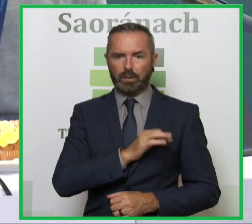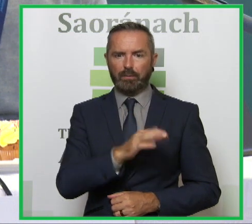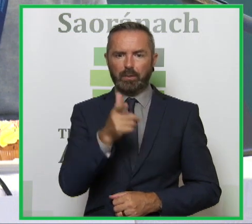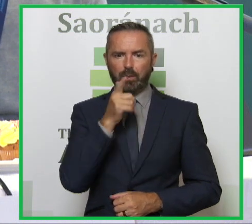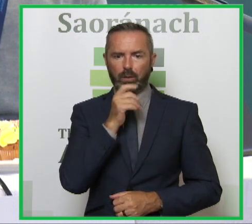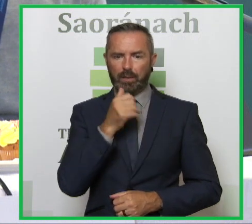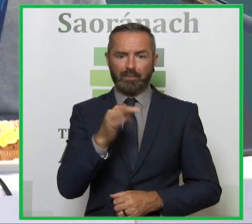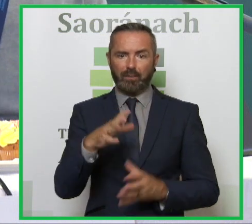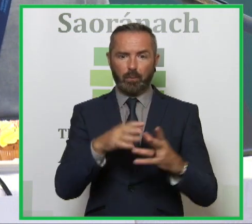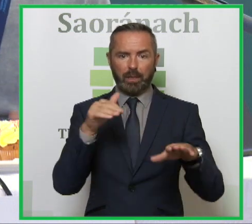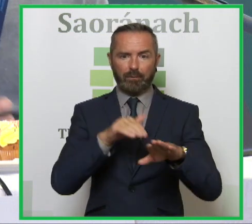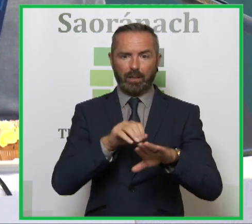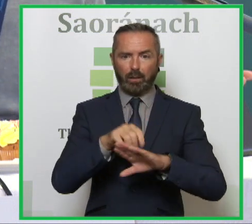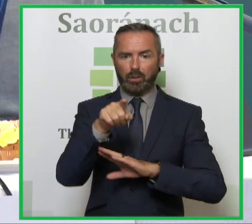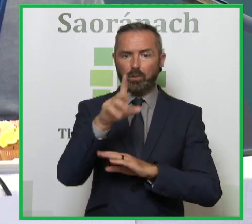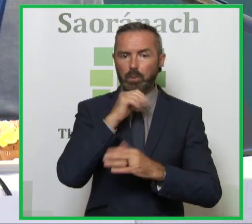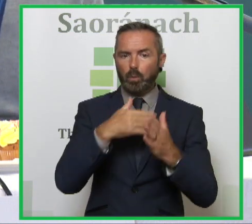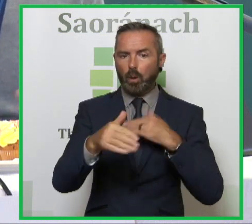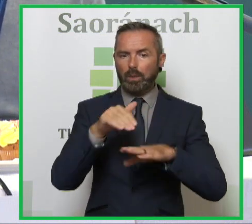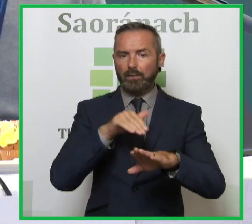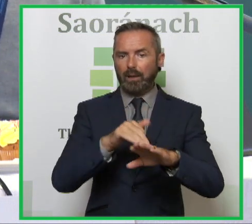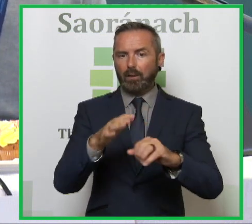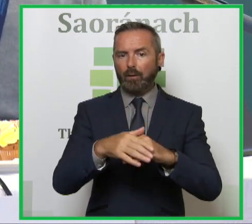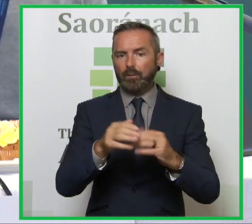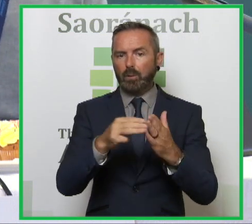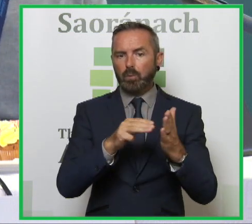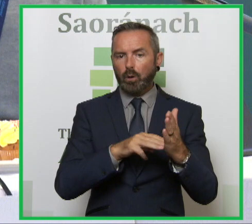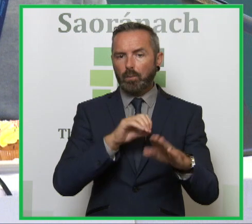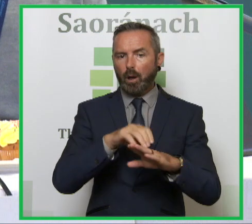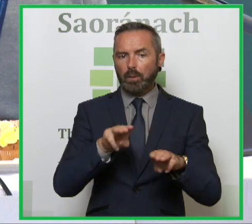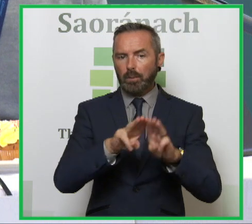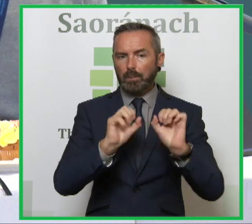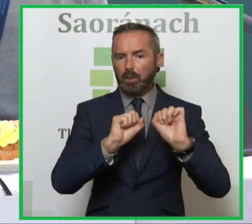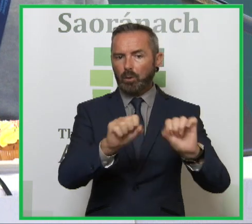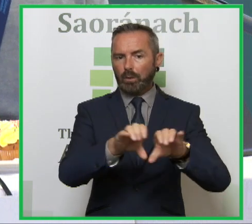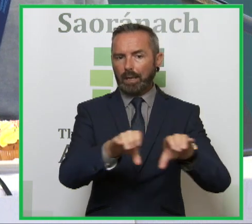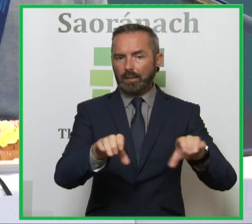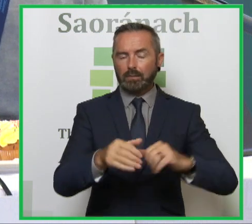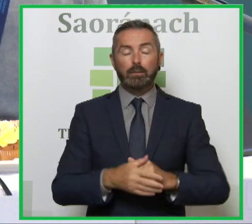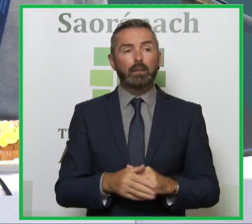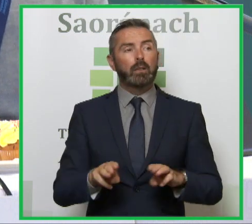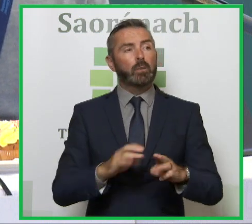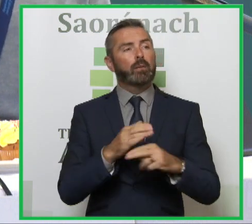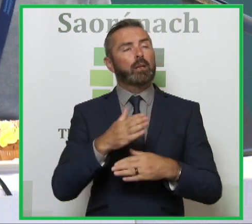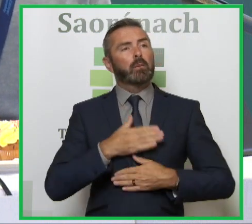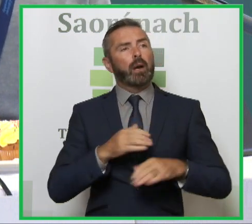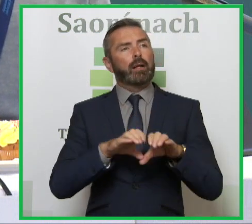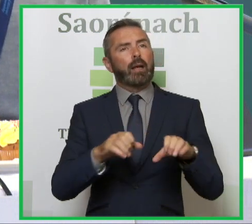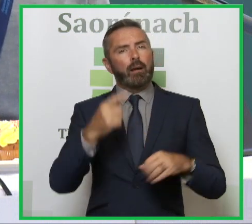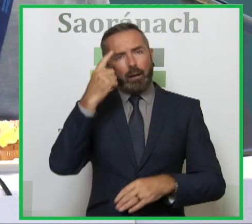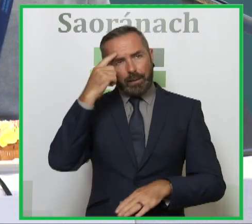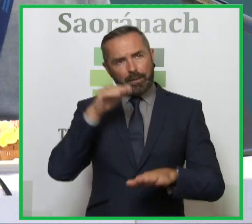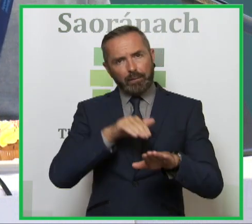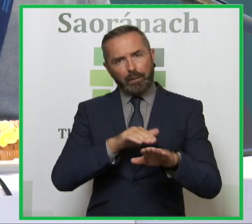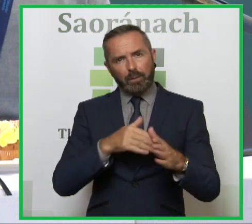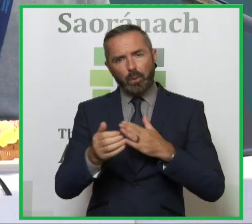a big effect on you, but what was the effect of the programme, say, on other people in your class? For people in my class, I think the effect was